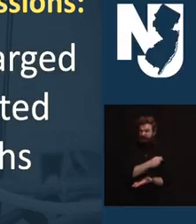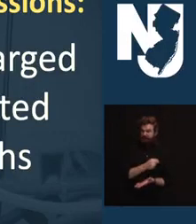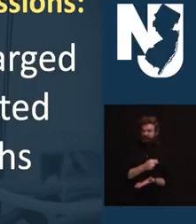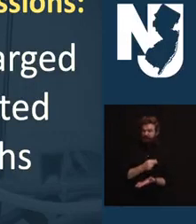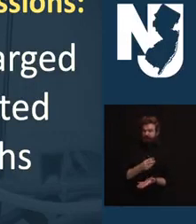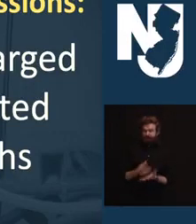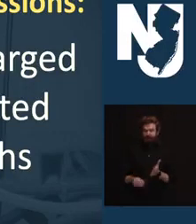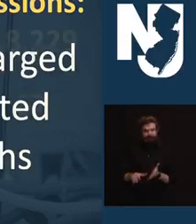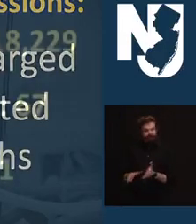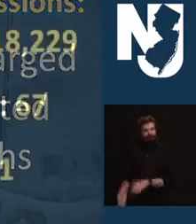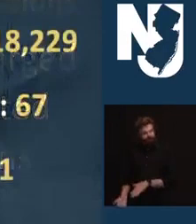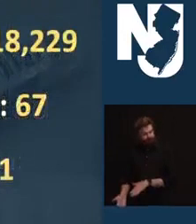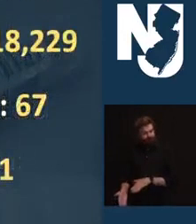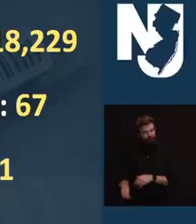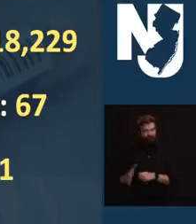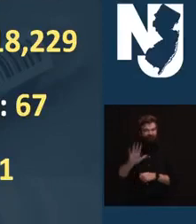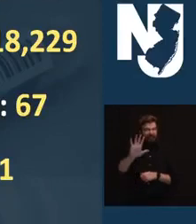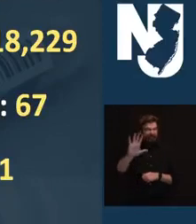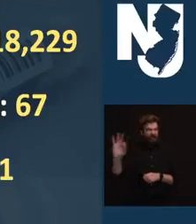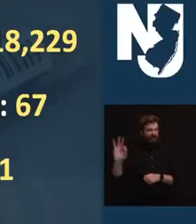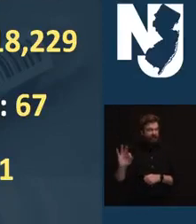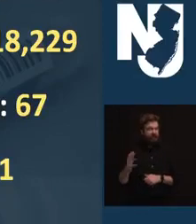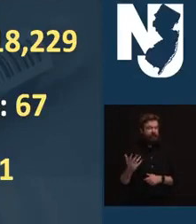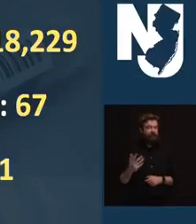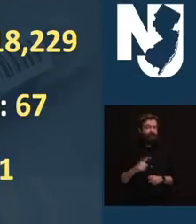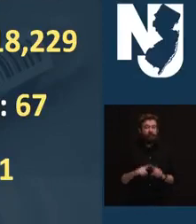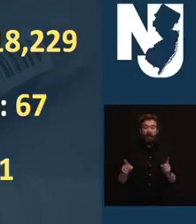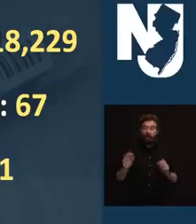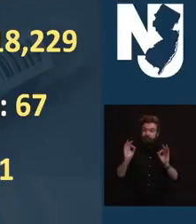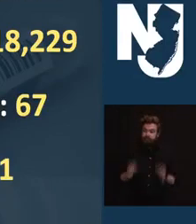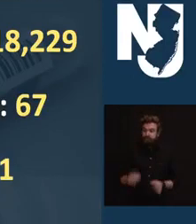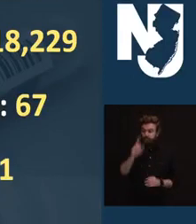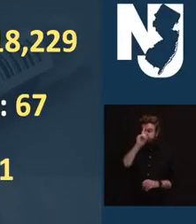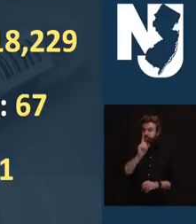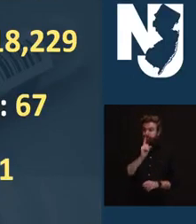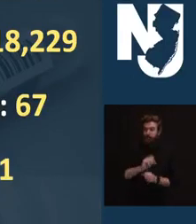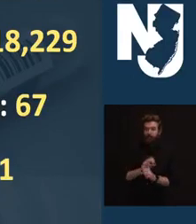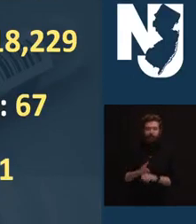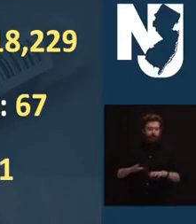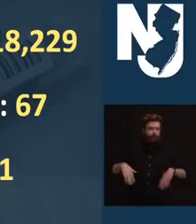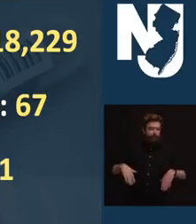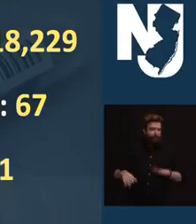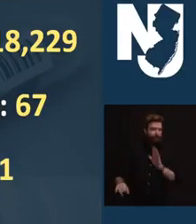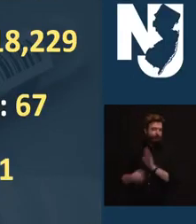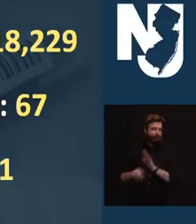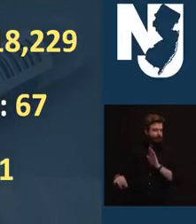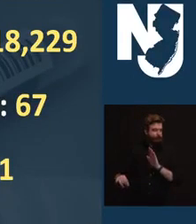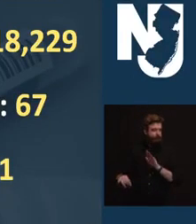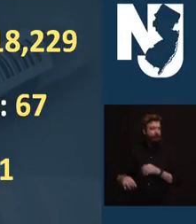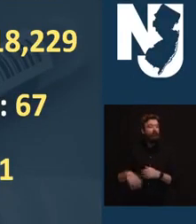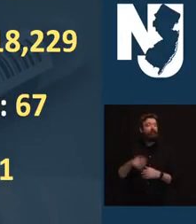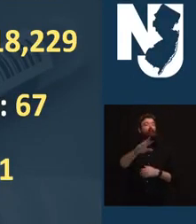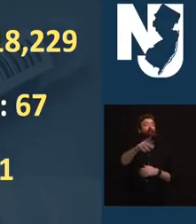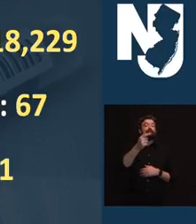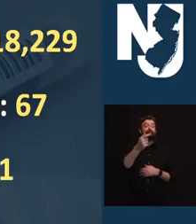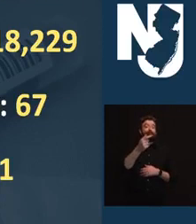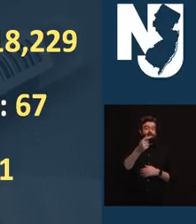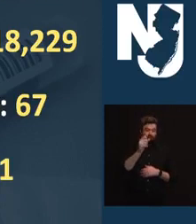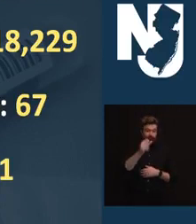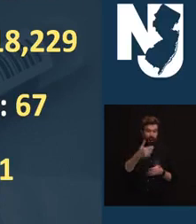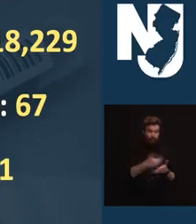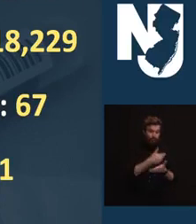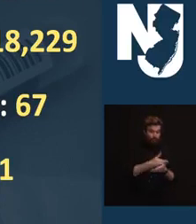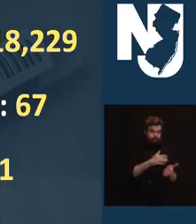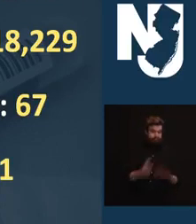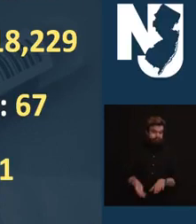we are reporting another 67 confirmed deaths, and we report that